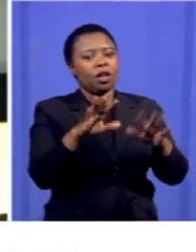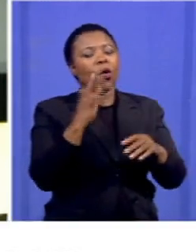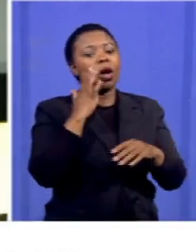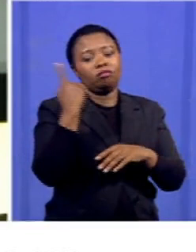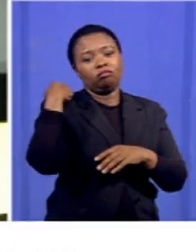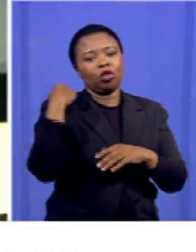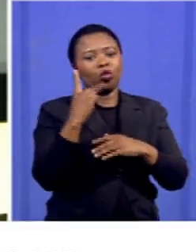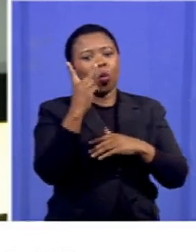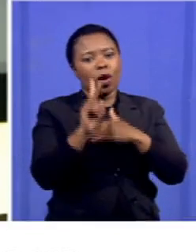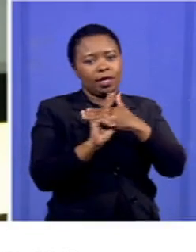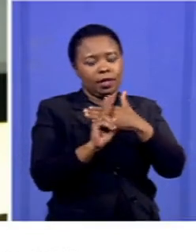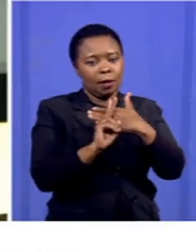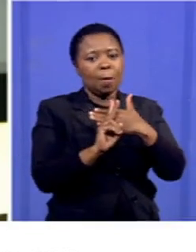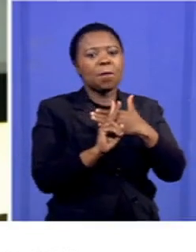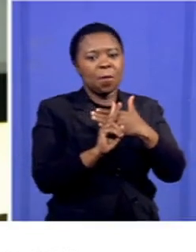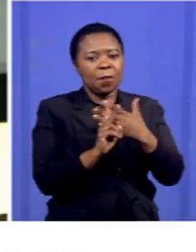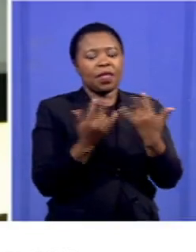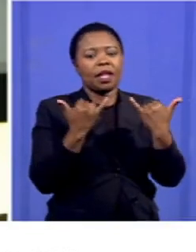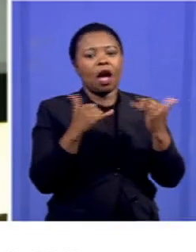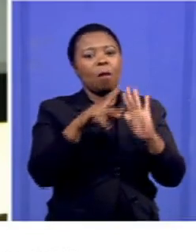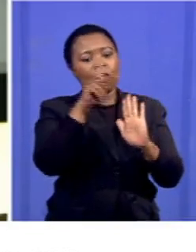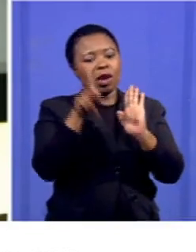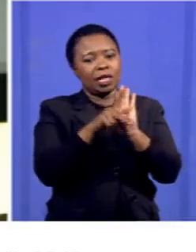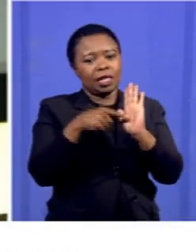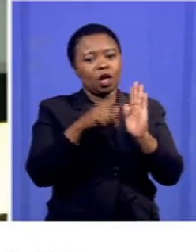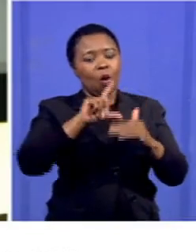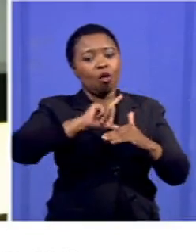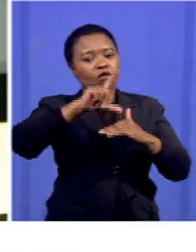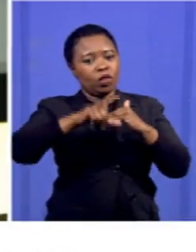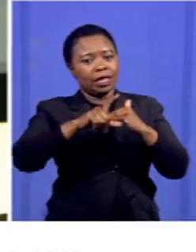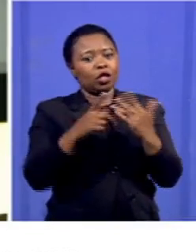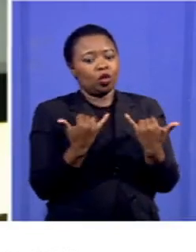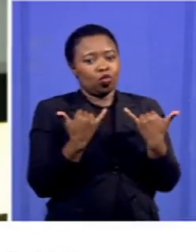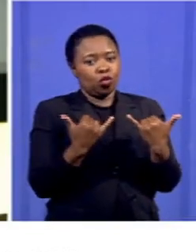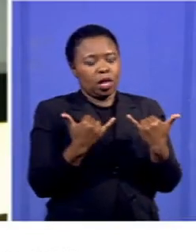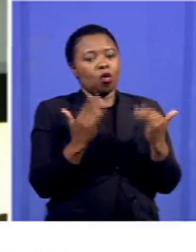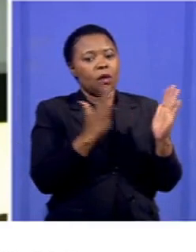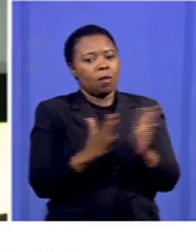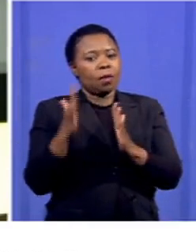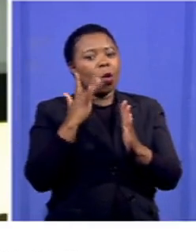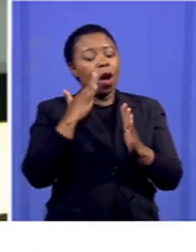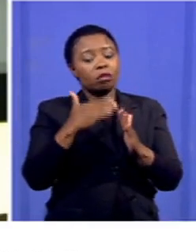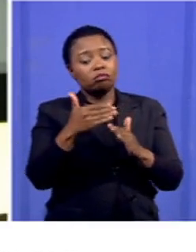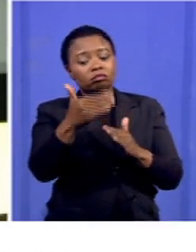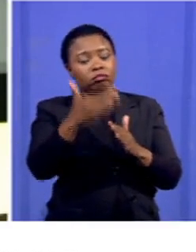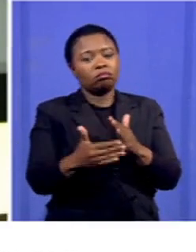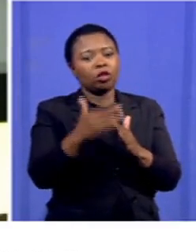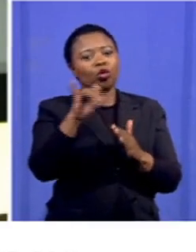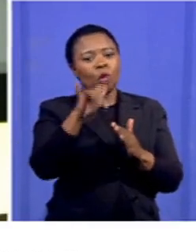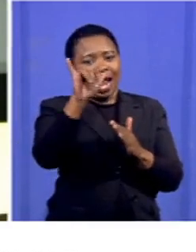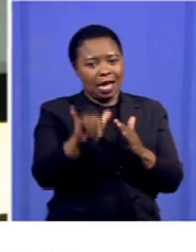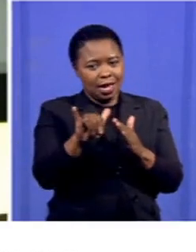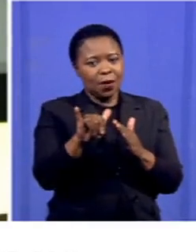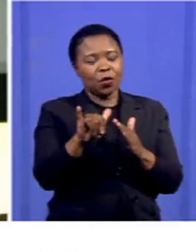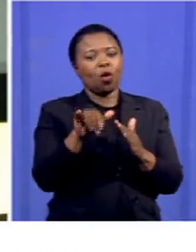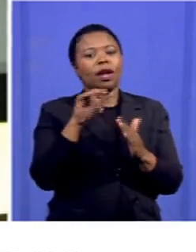ago, and this is ahead of their policy conference, which is set to take place towards the end of July. The ANC wants to wrap